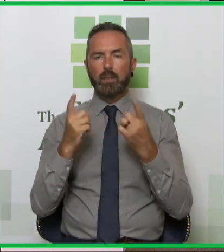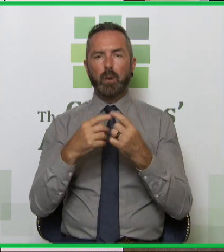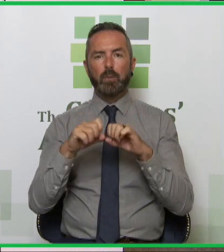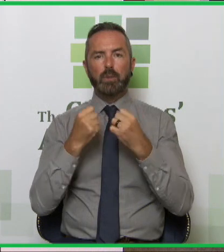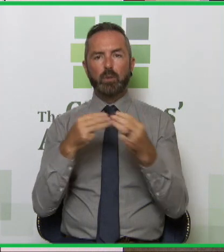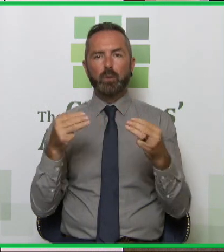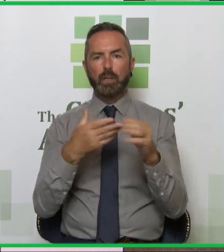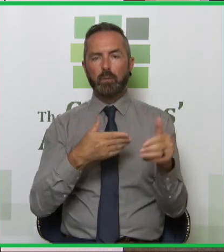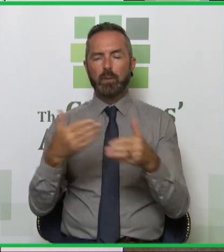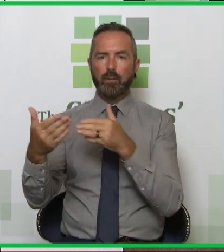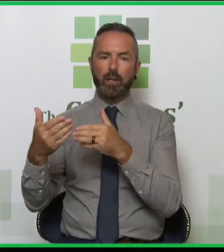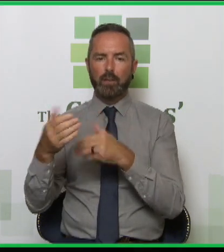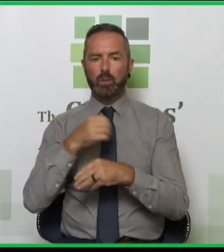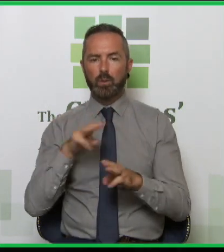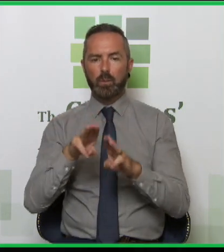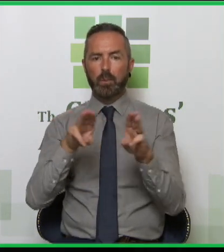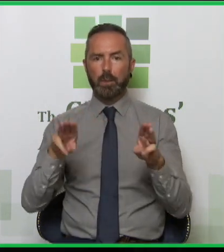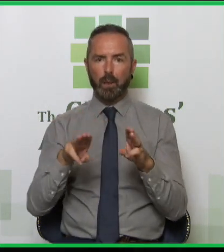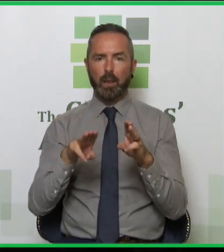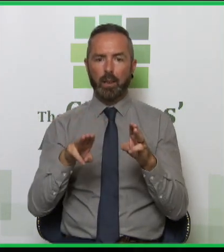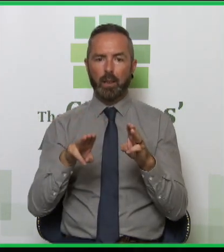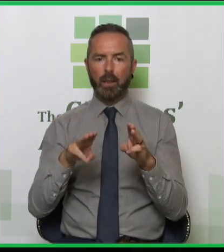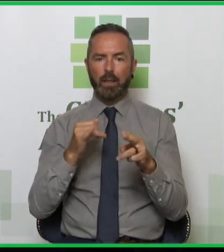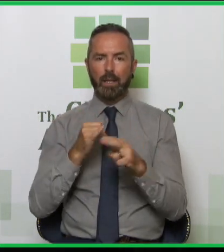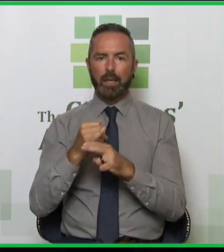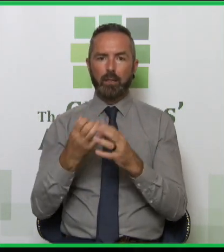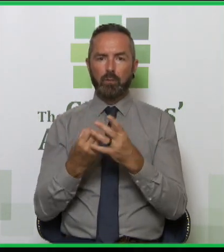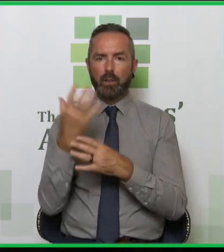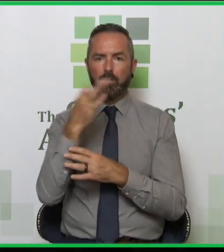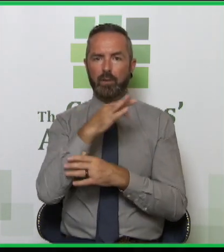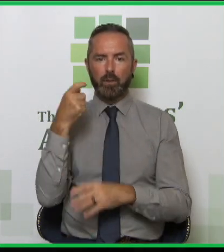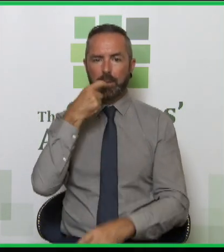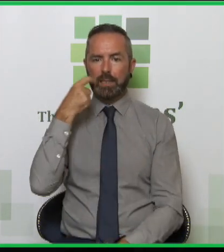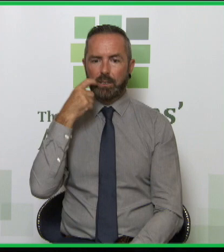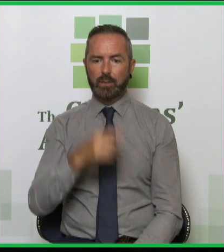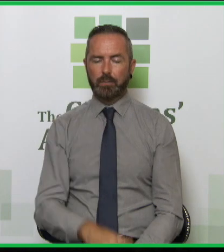Protection provide to people in recovery from addiction.